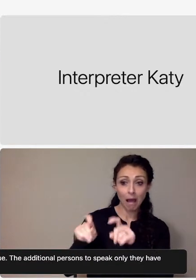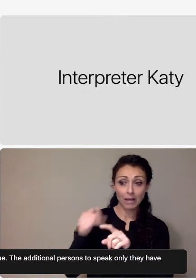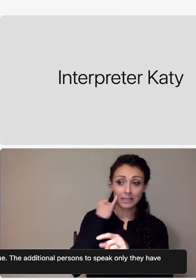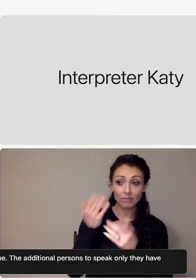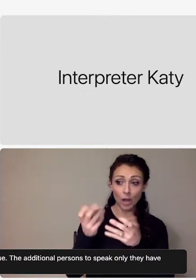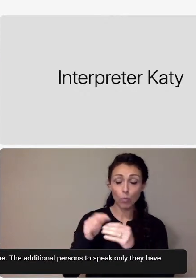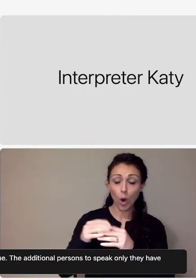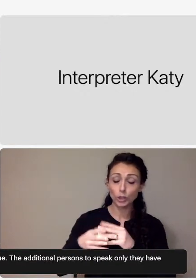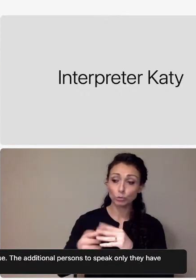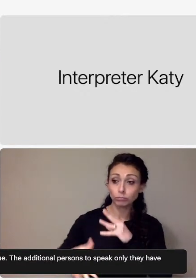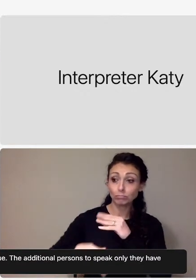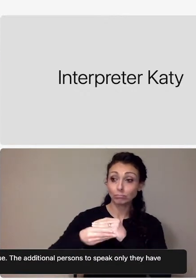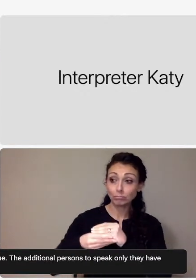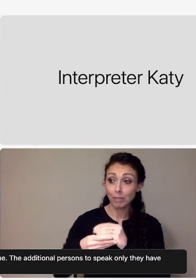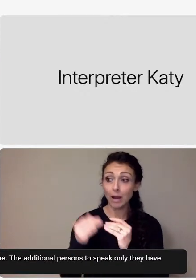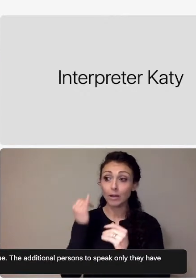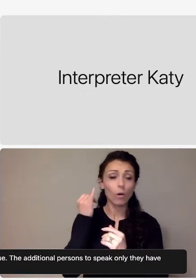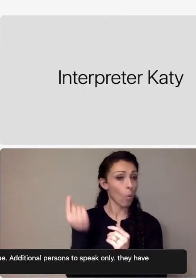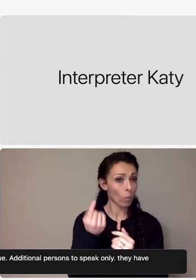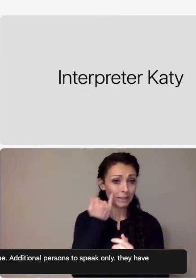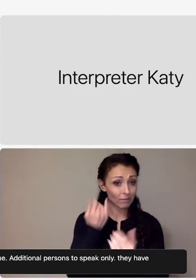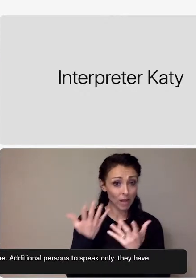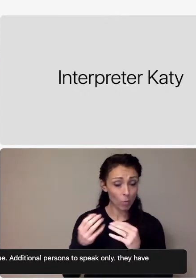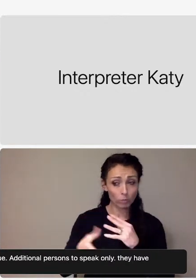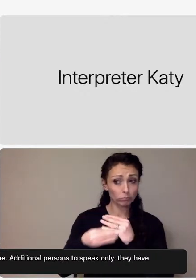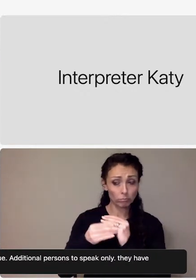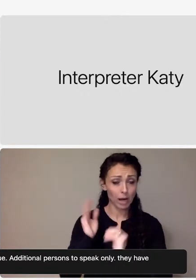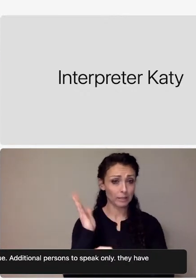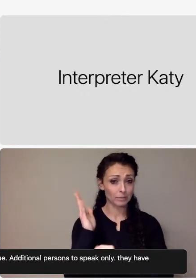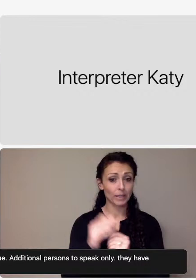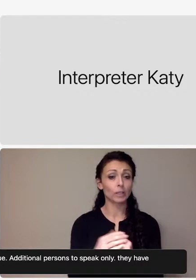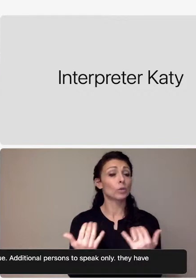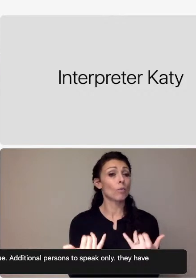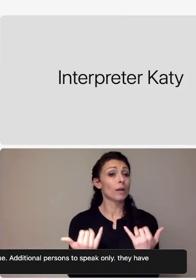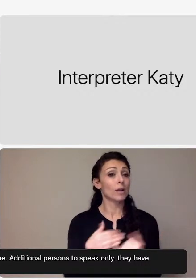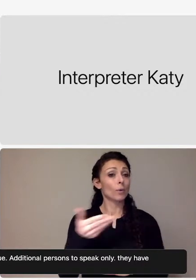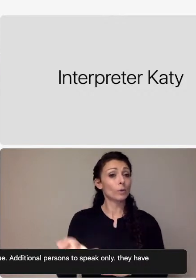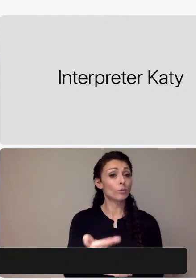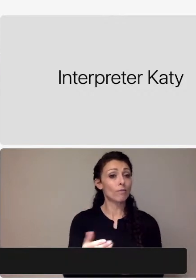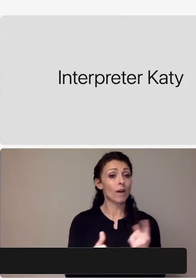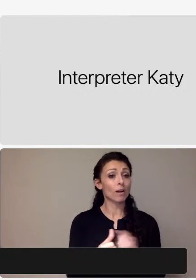that we're going to be inviting our first speaker